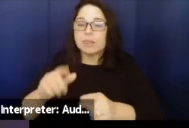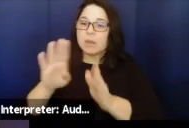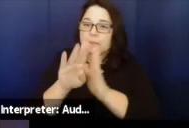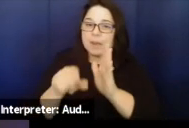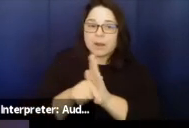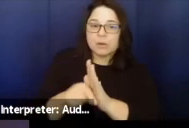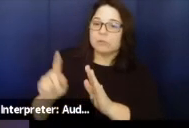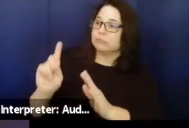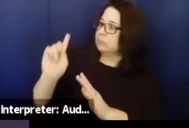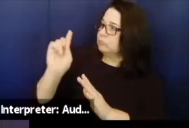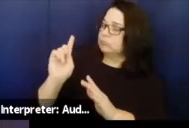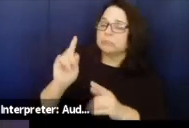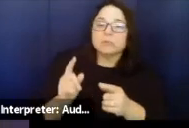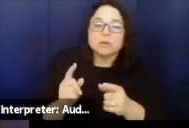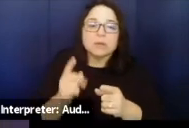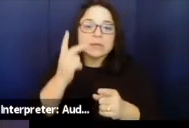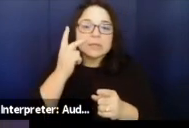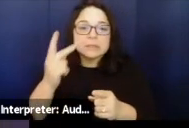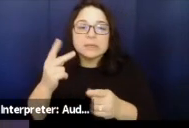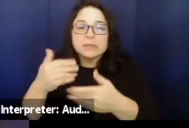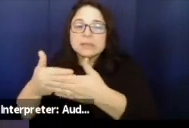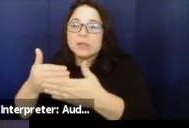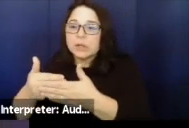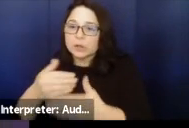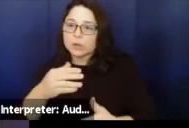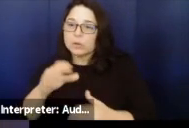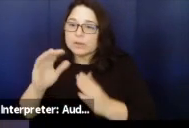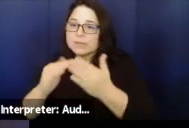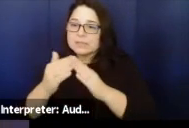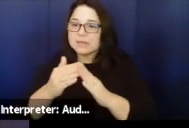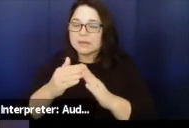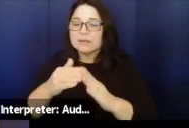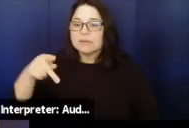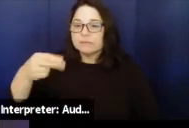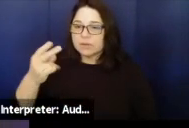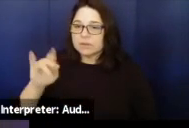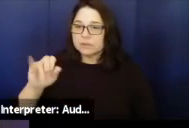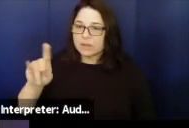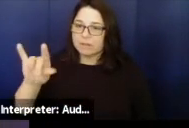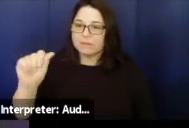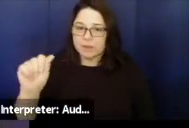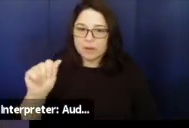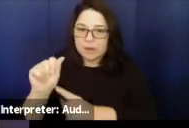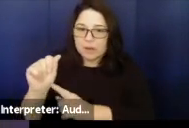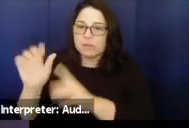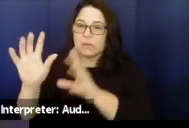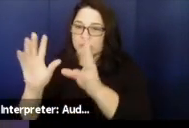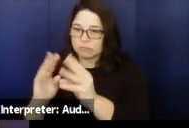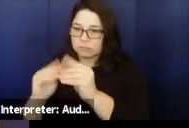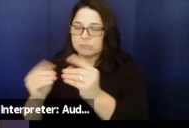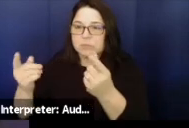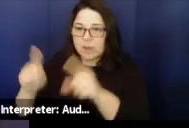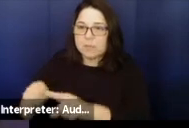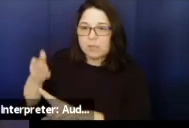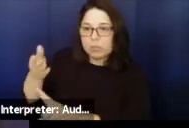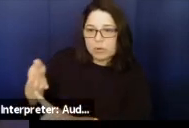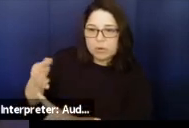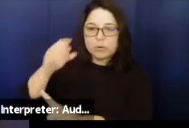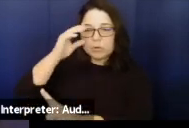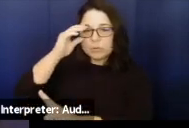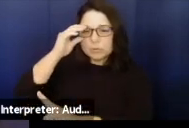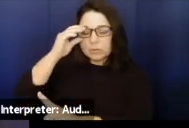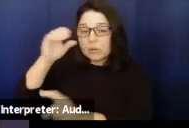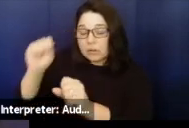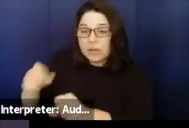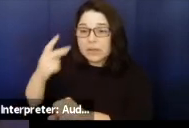city of Philadelphia, where the Congress is taking place. And here you can see two men who have